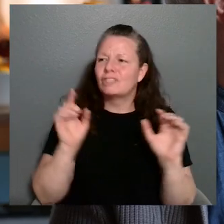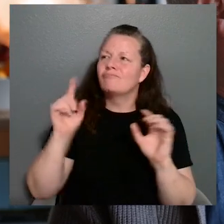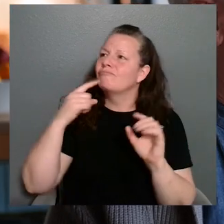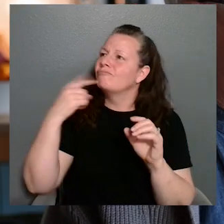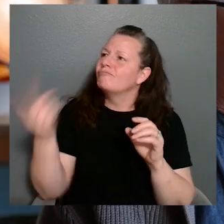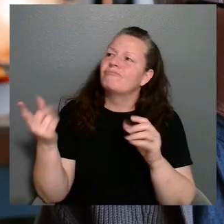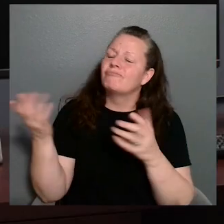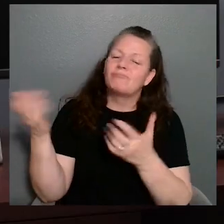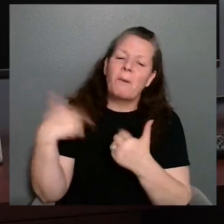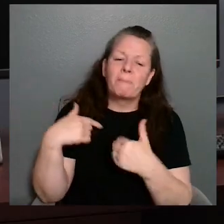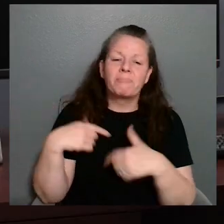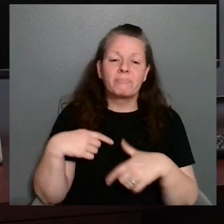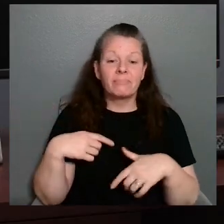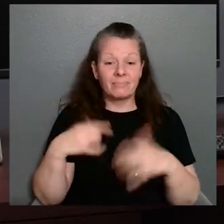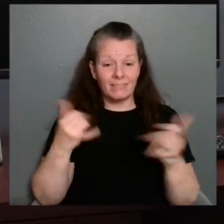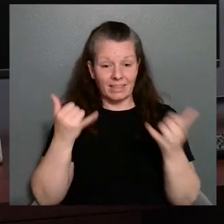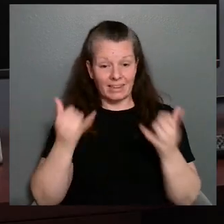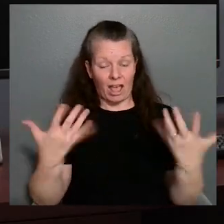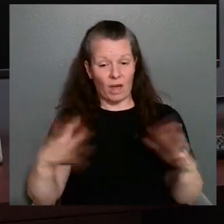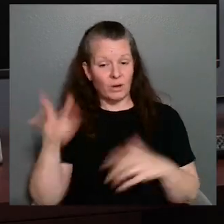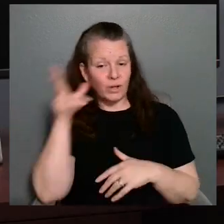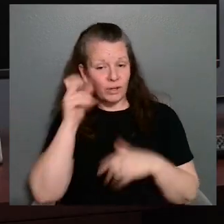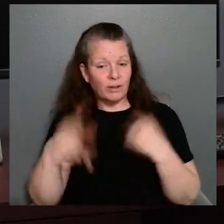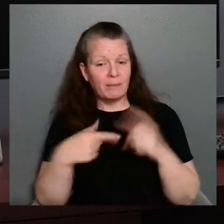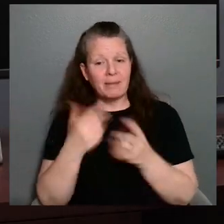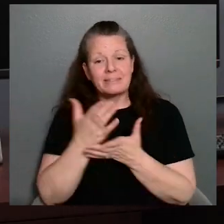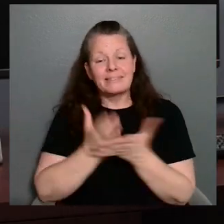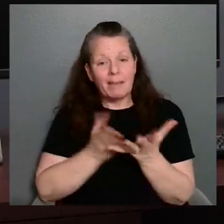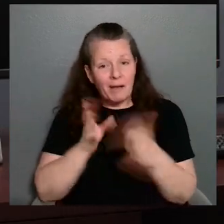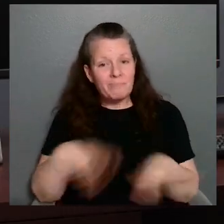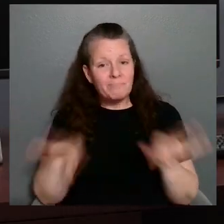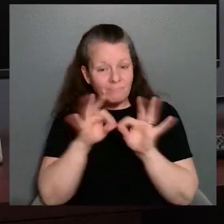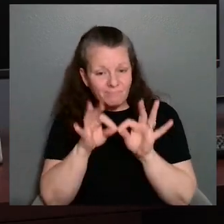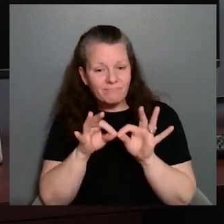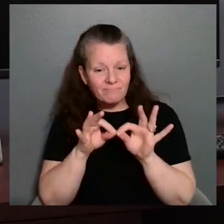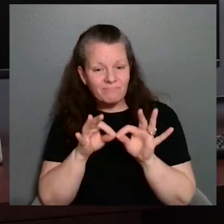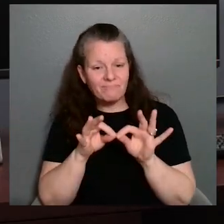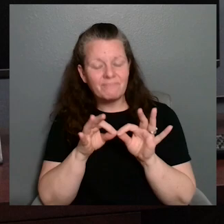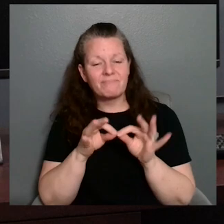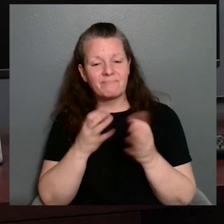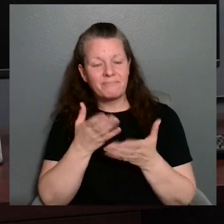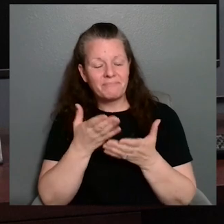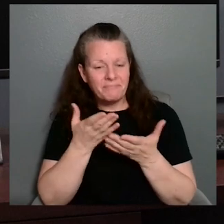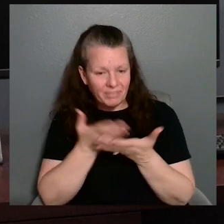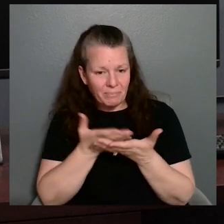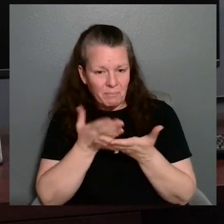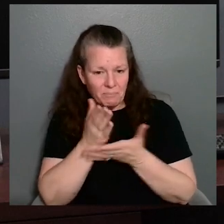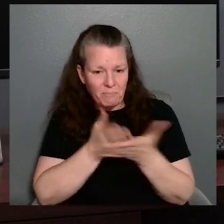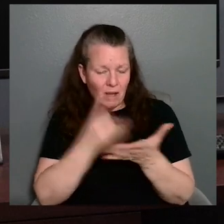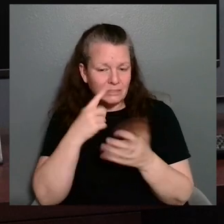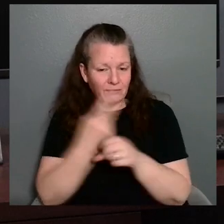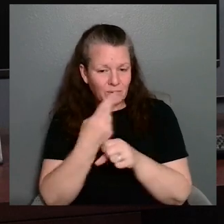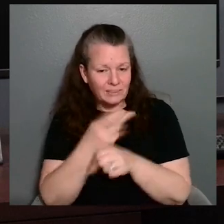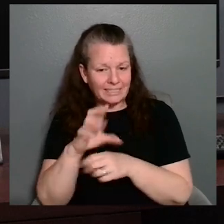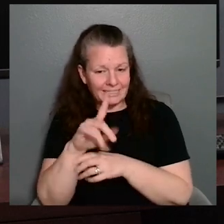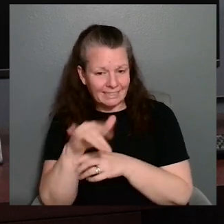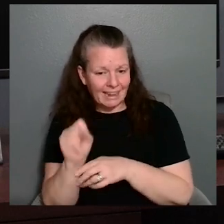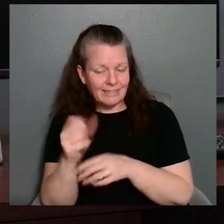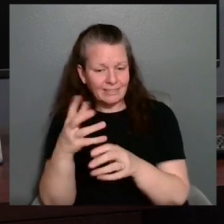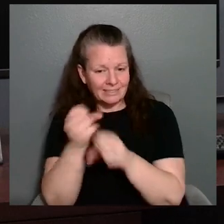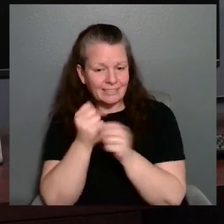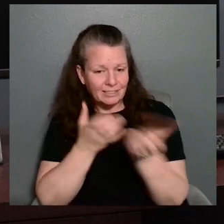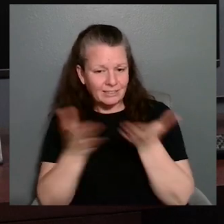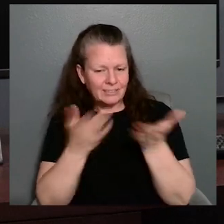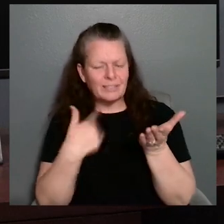location change. Now that you have heard about some of the key features of using CDASS to